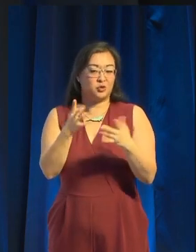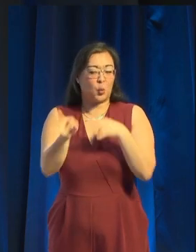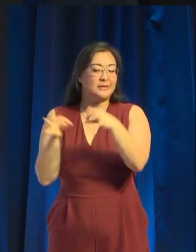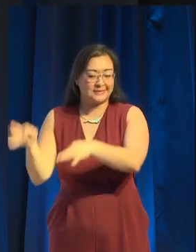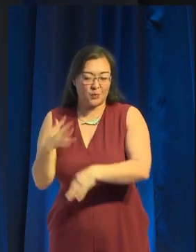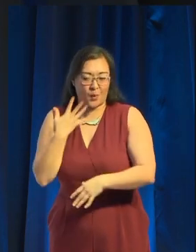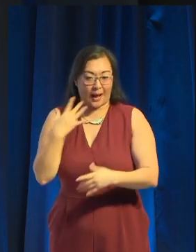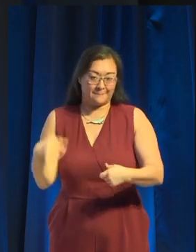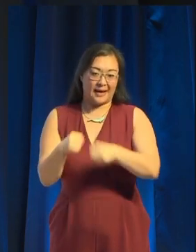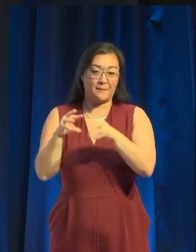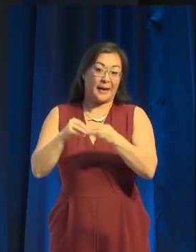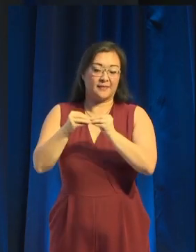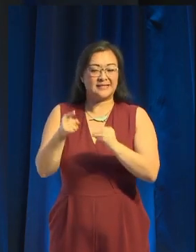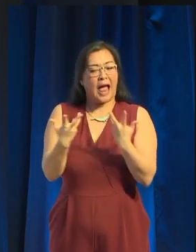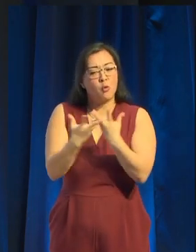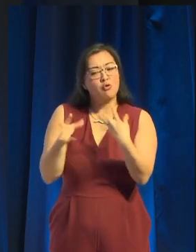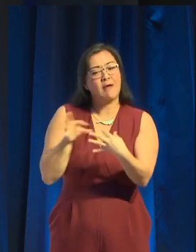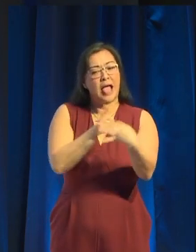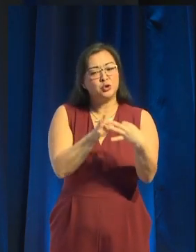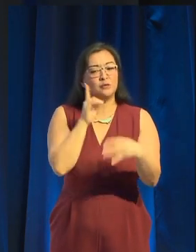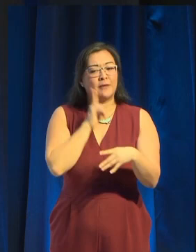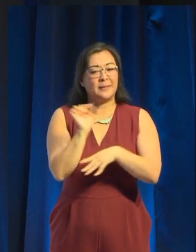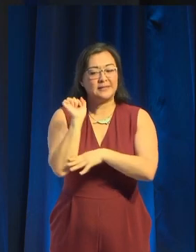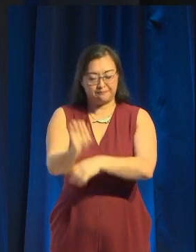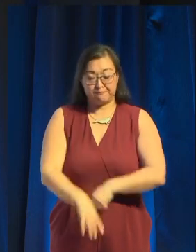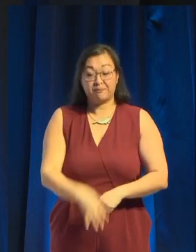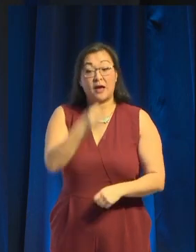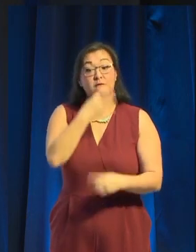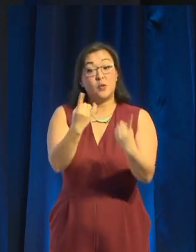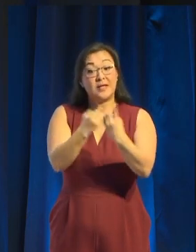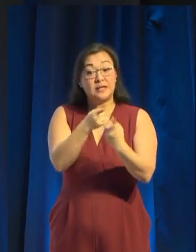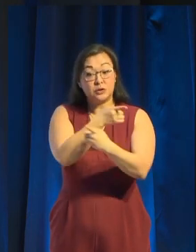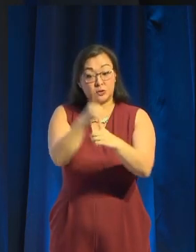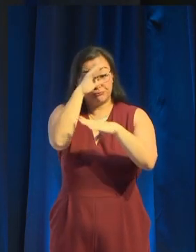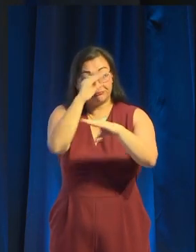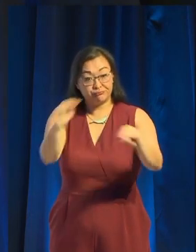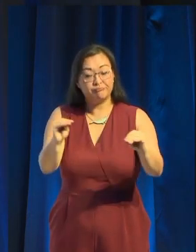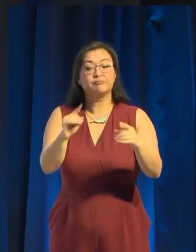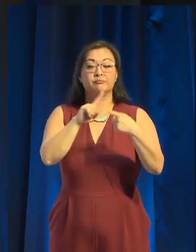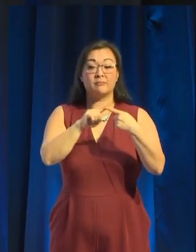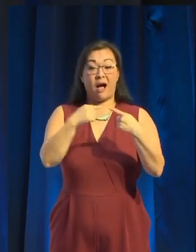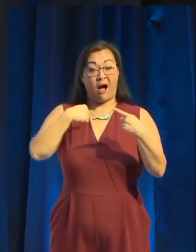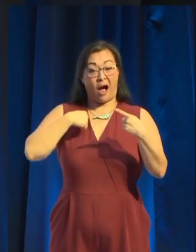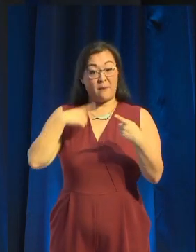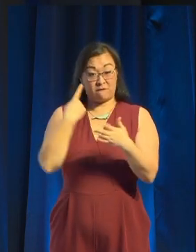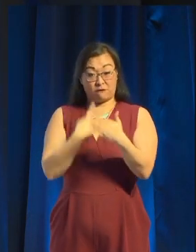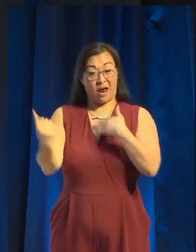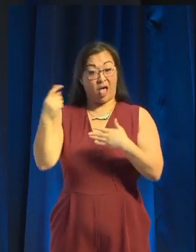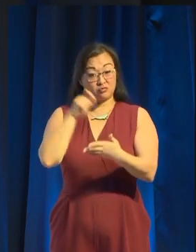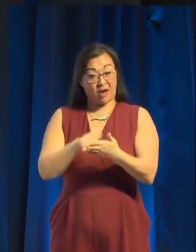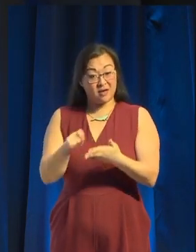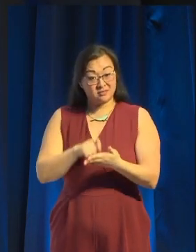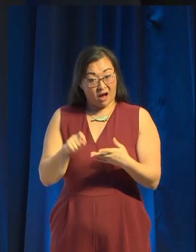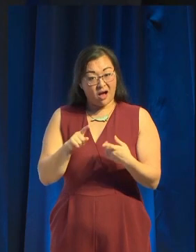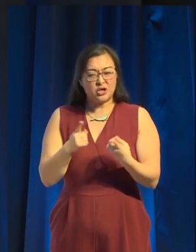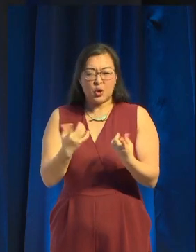A few things that you want to know first is that I'm a freelance writer and the game is not